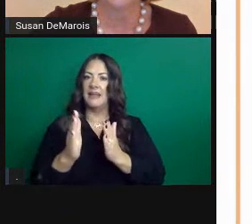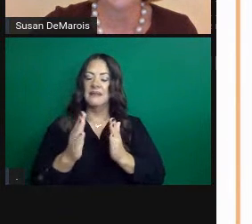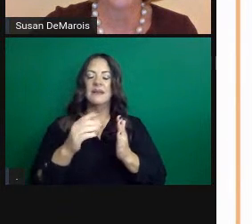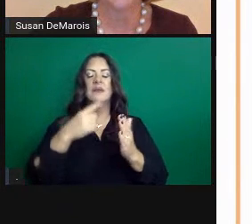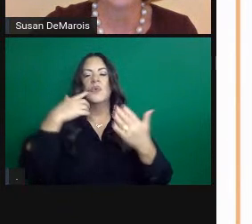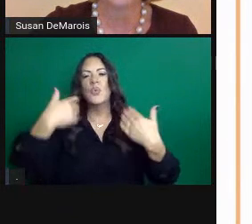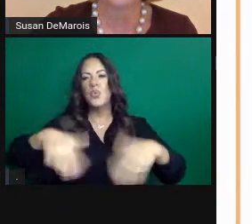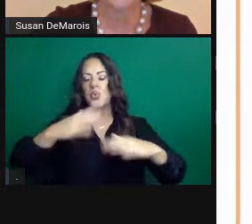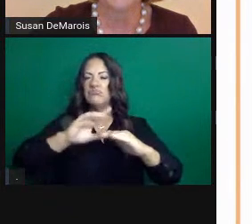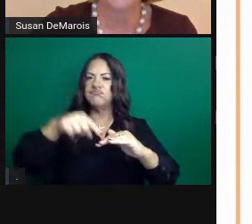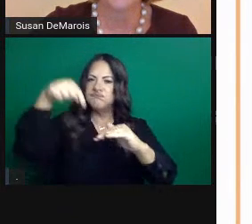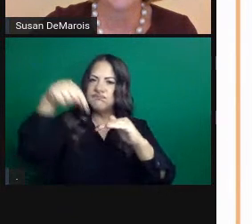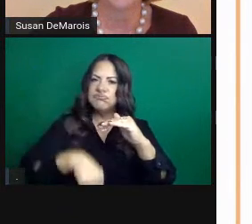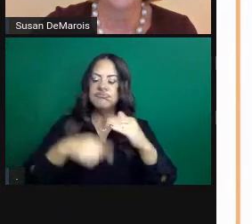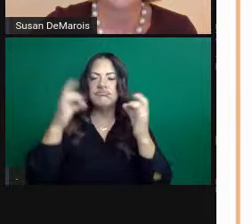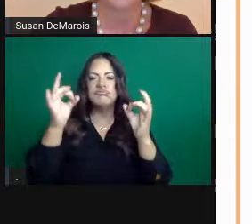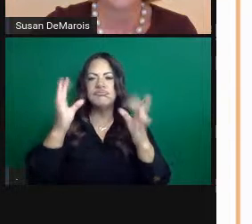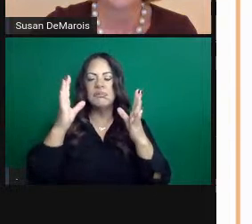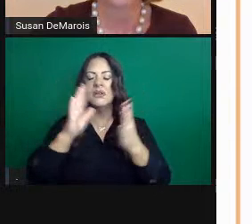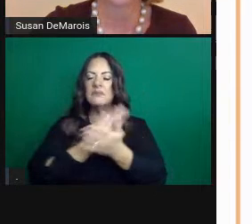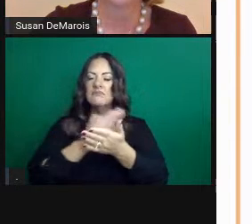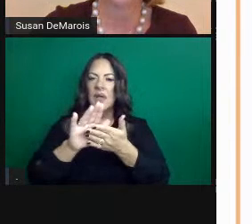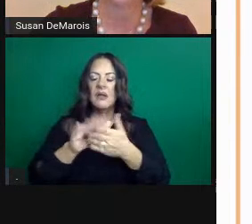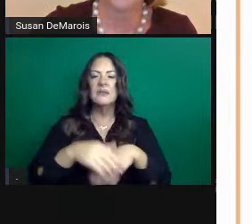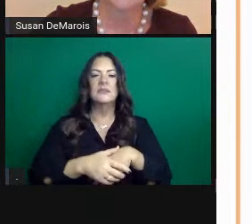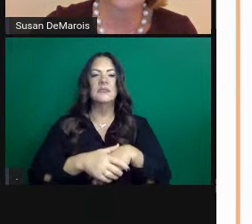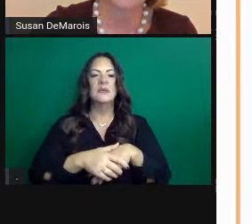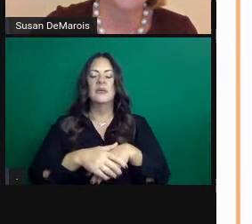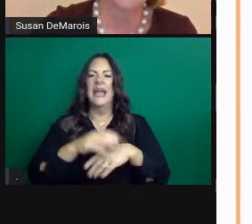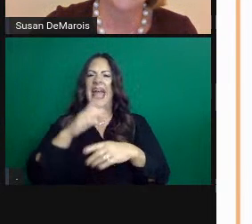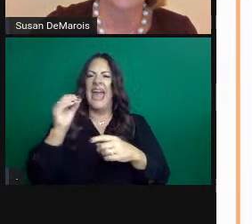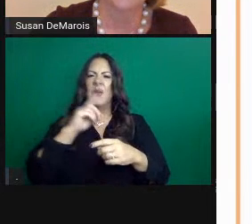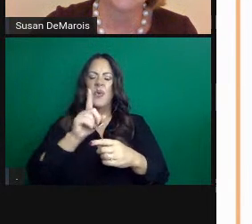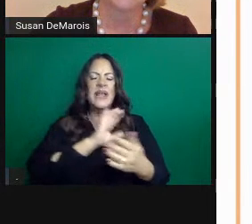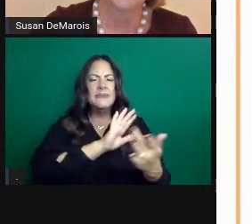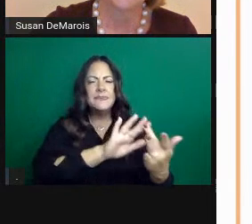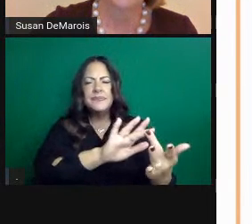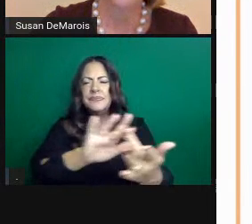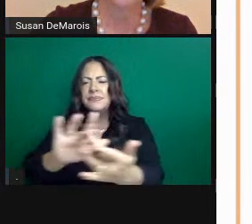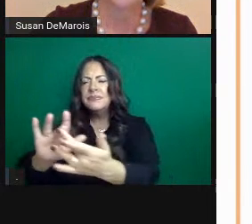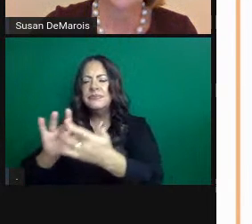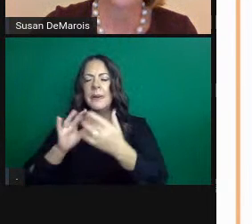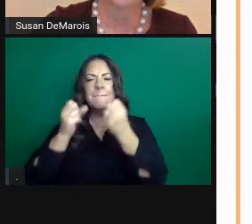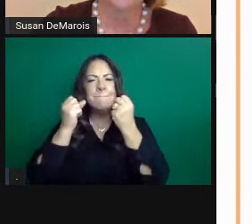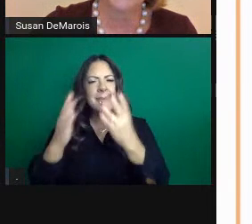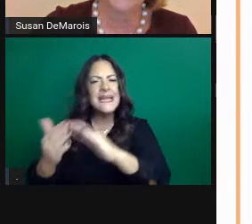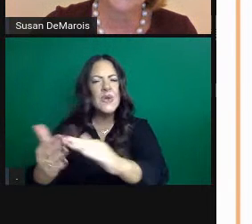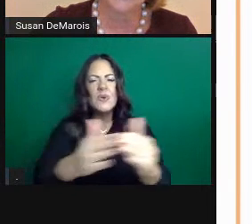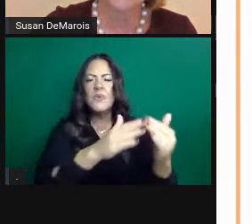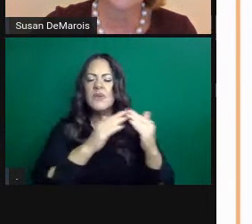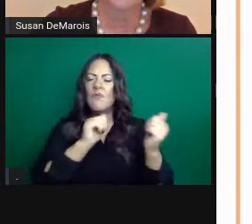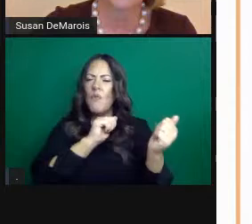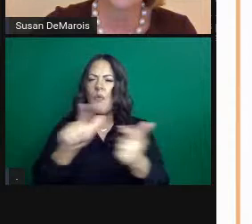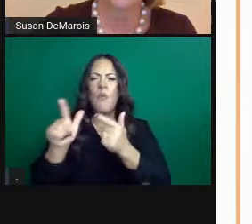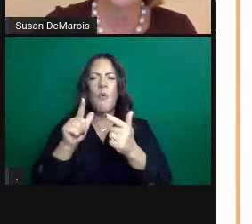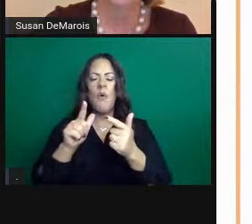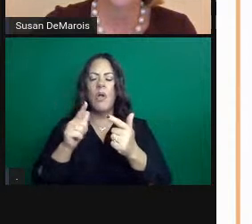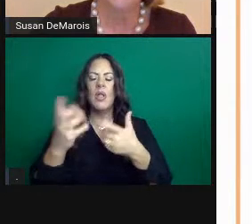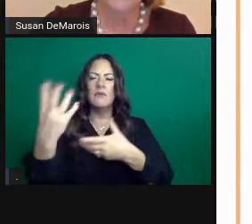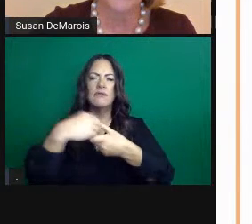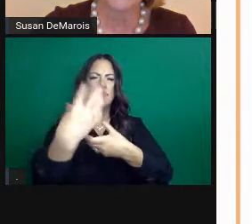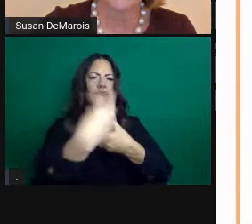The master plan reaches deep into our communities and extends widely beyond government to engage multiple